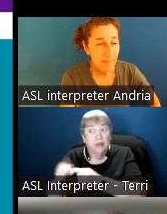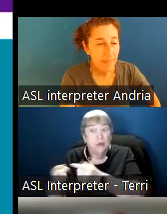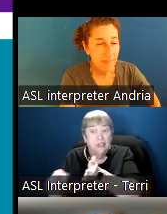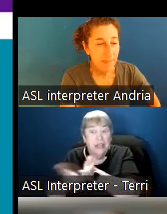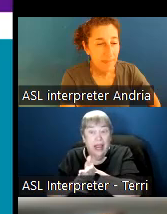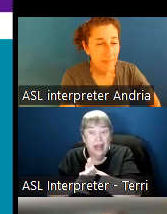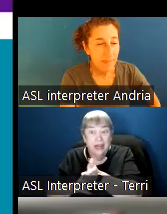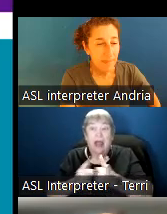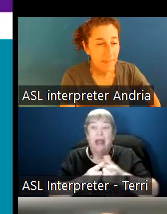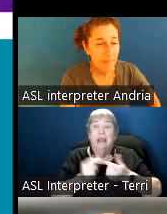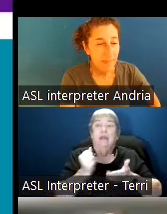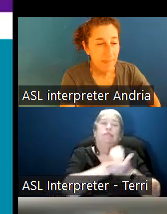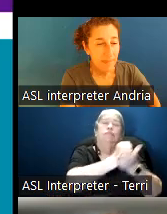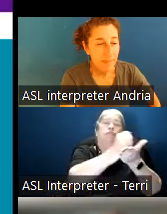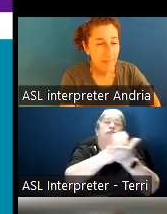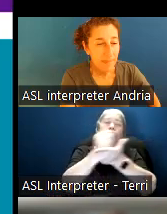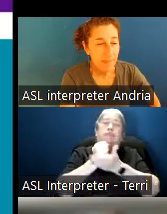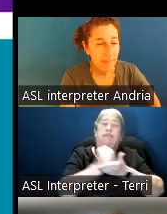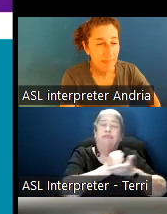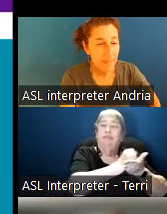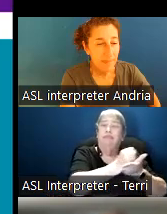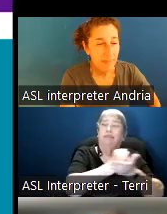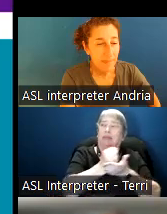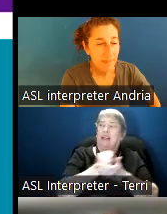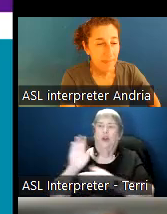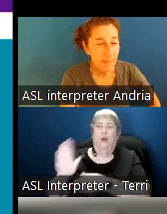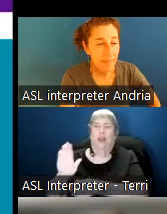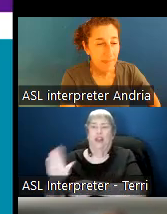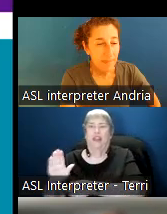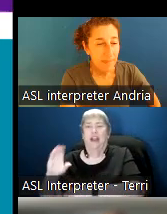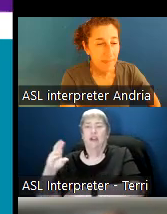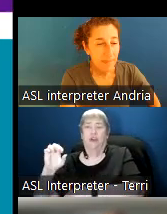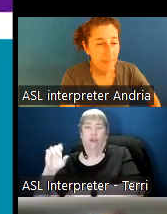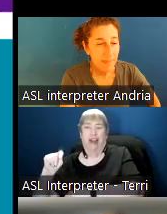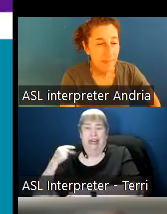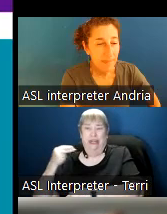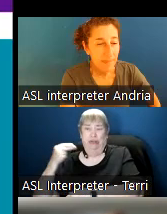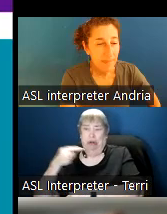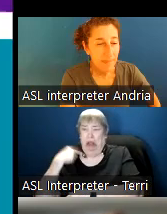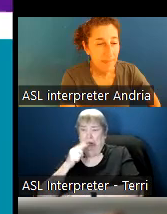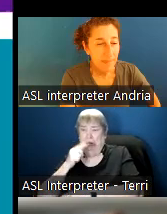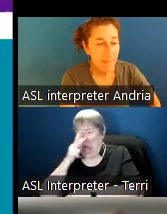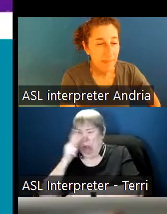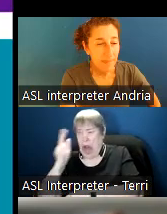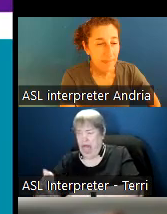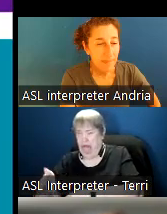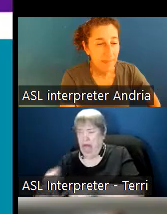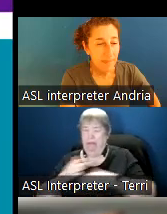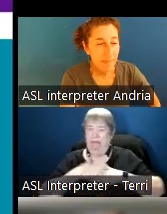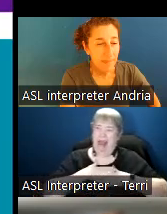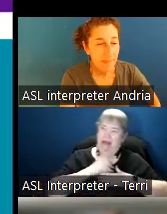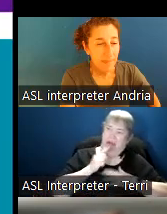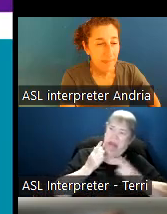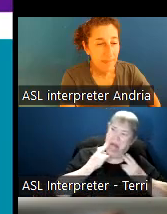their credit squeaky clean. As one person told me, they said, all the assets were in his name, all the